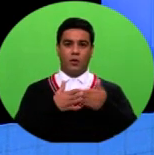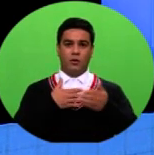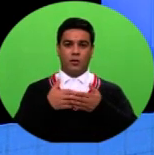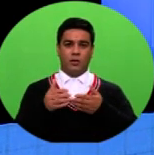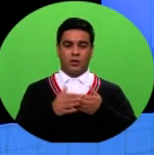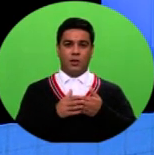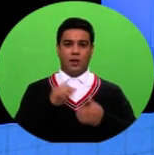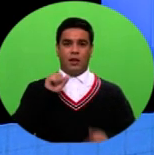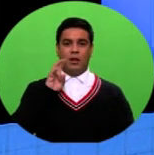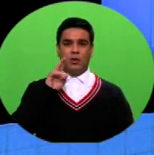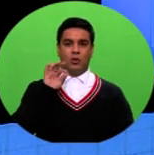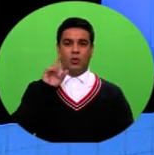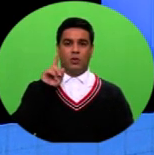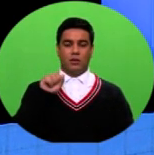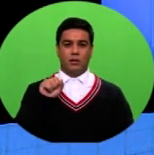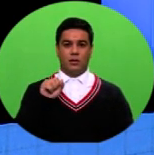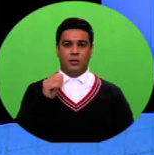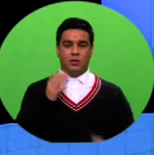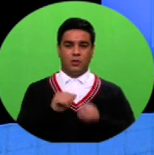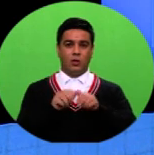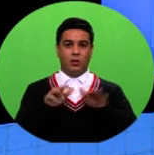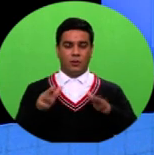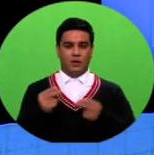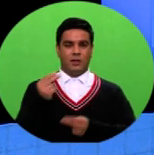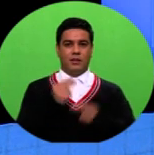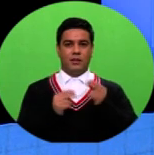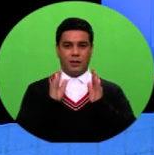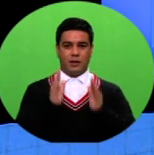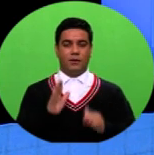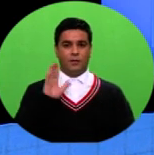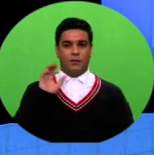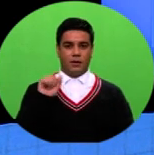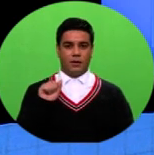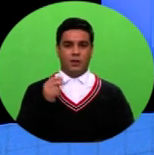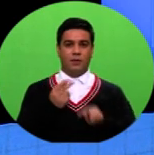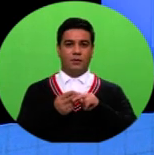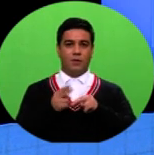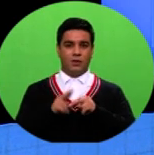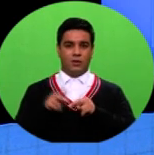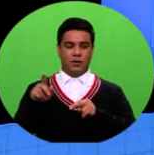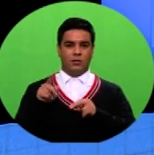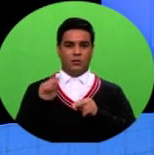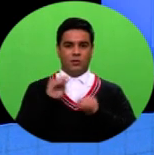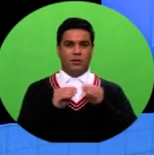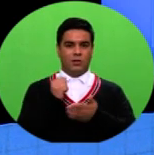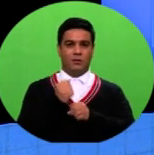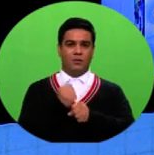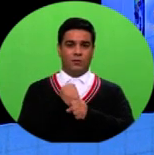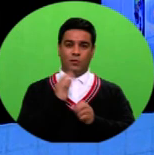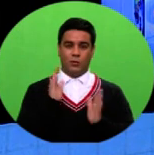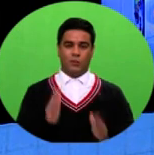qog'ozlardan andoza, ya'ni yoyilmasi chiziladi va maketning asosi hosil qilinadi.